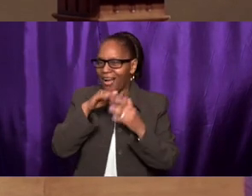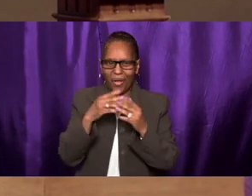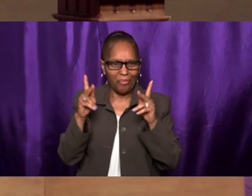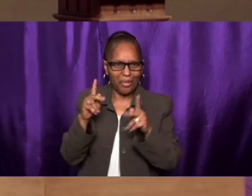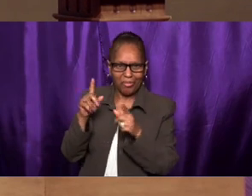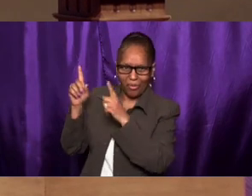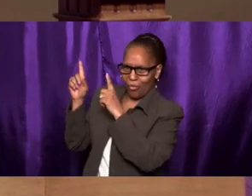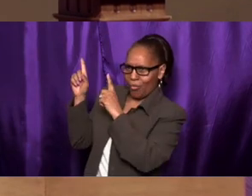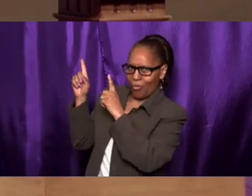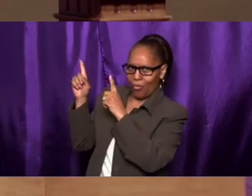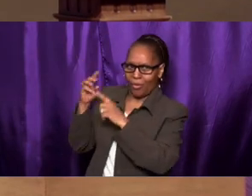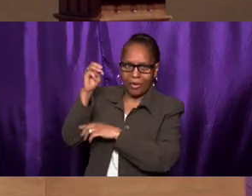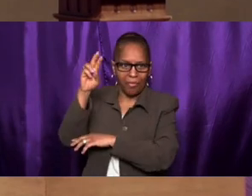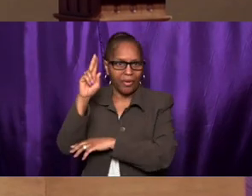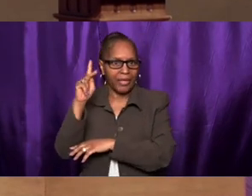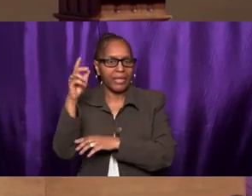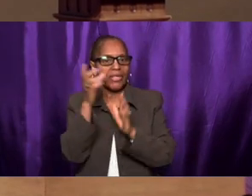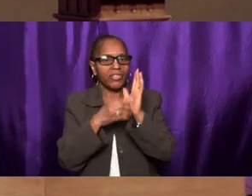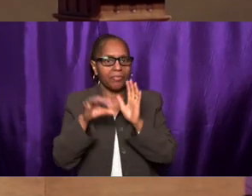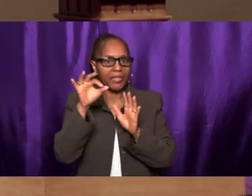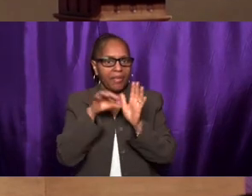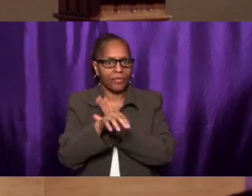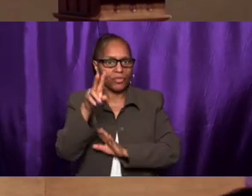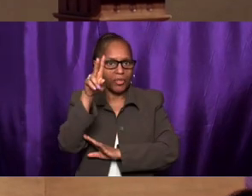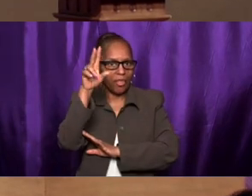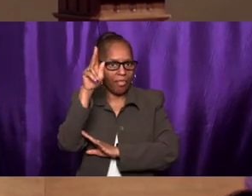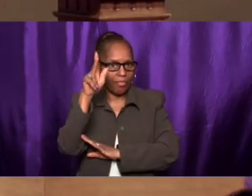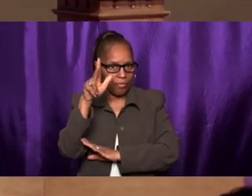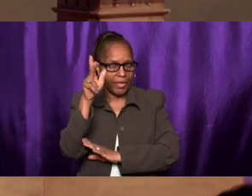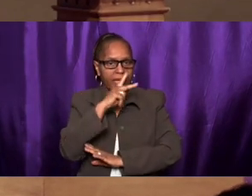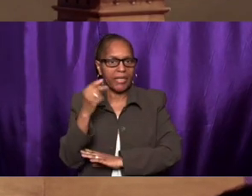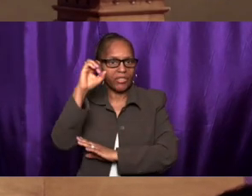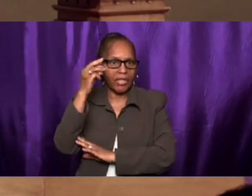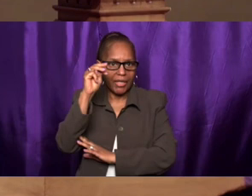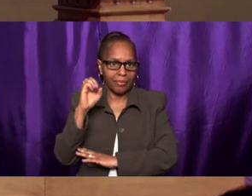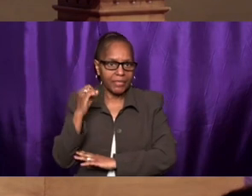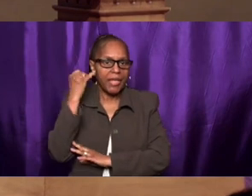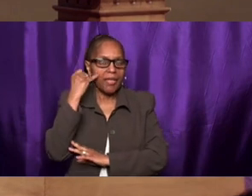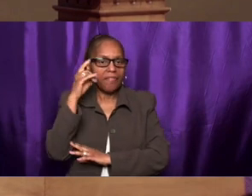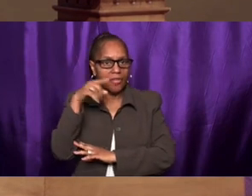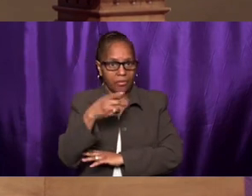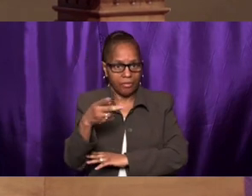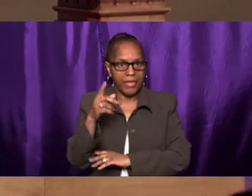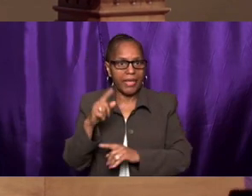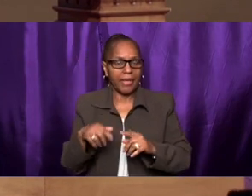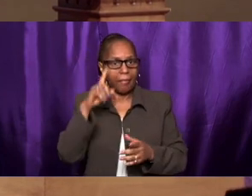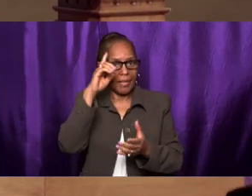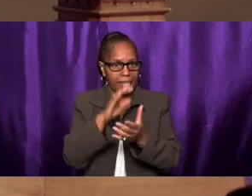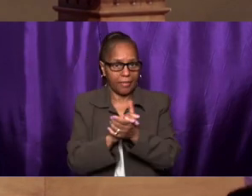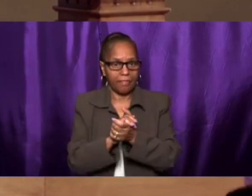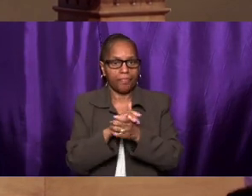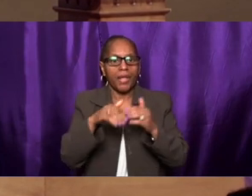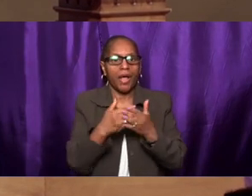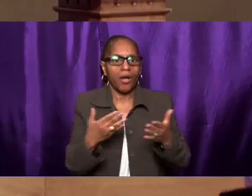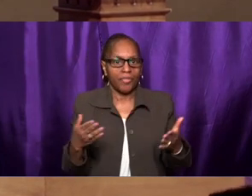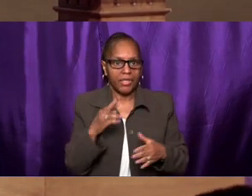Mark 9, verse 23, King James, Jesus said unto him, if thou canst believe, all